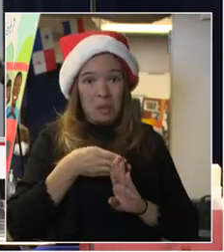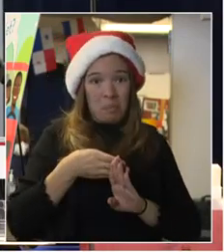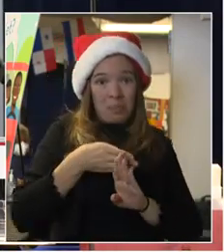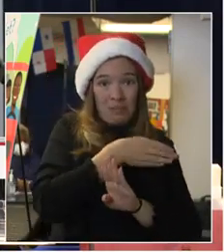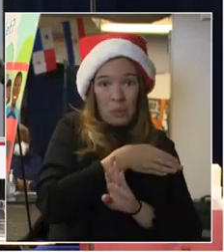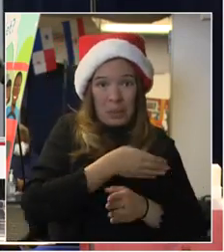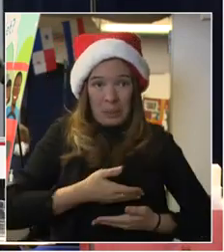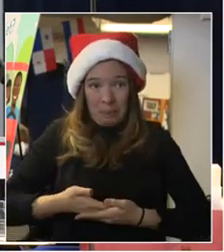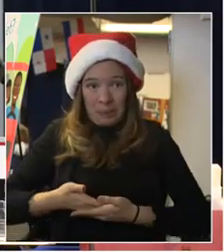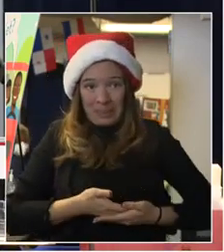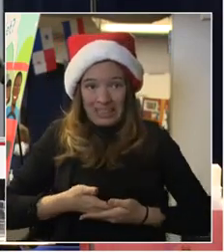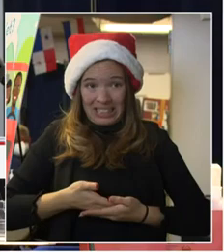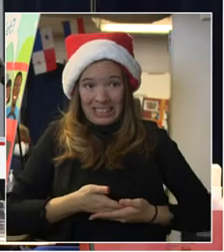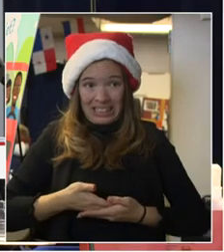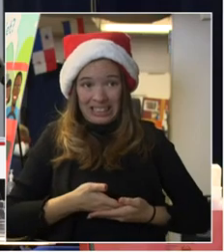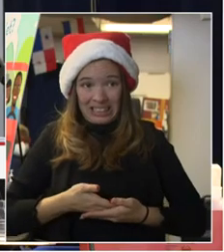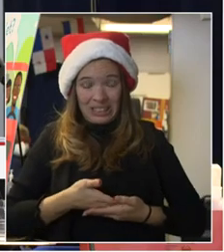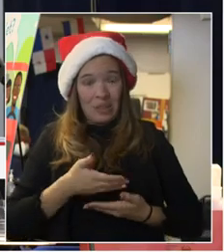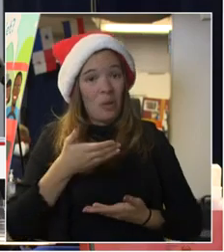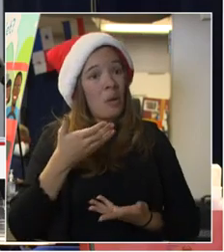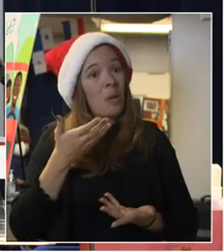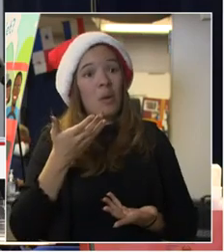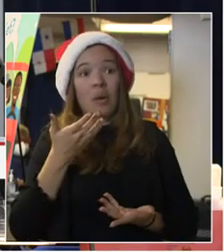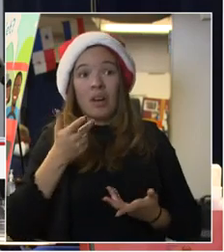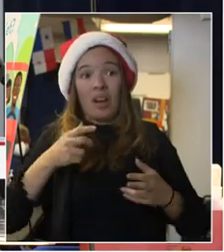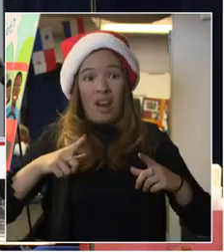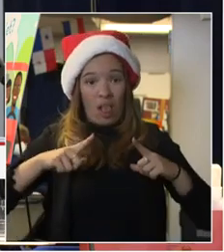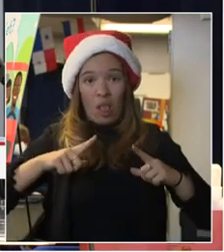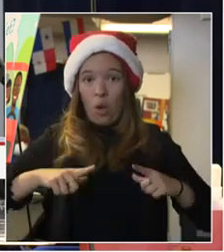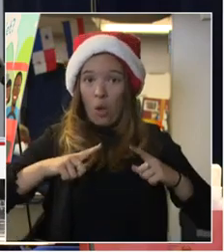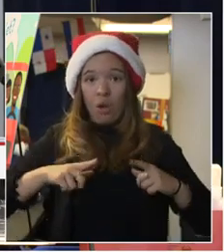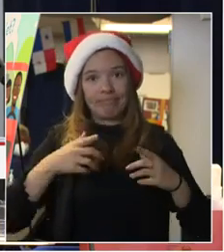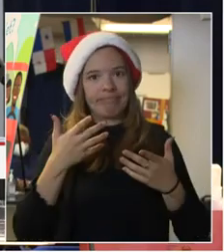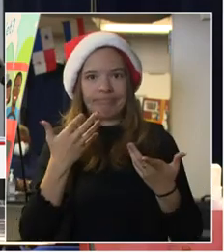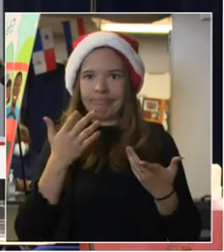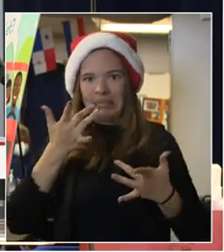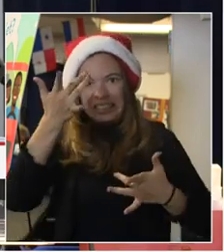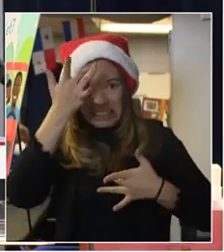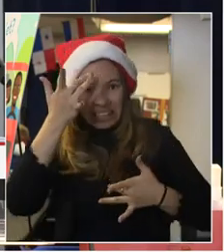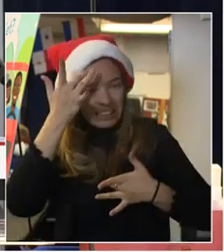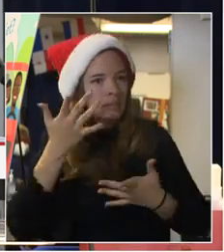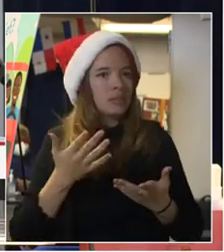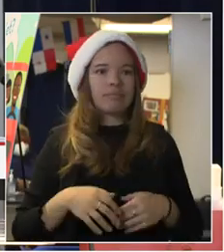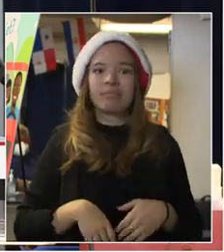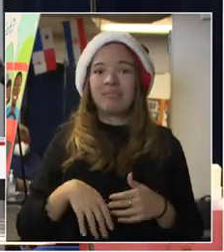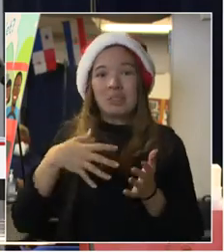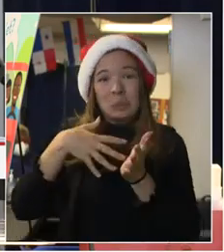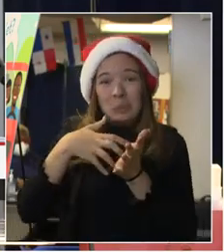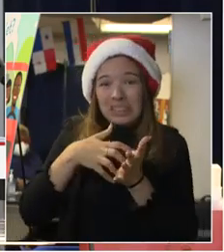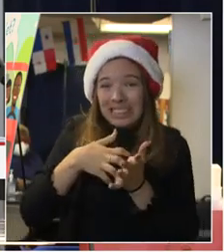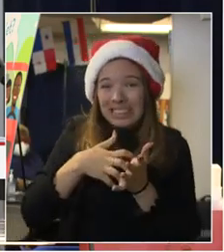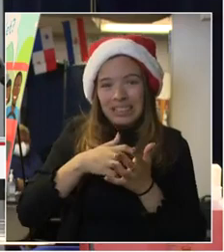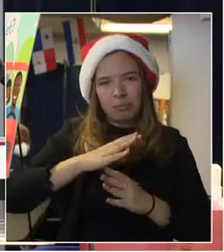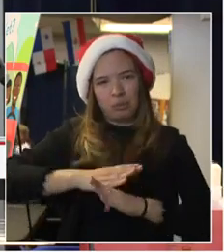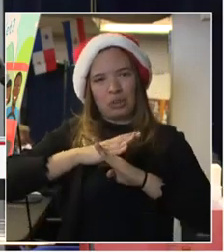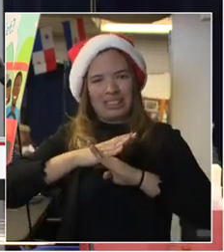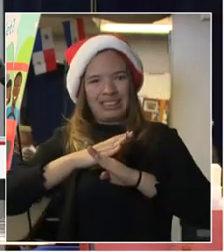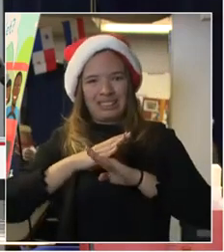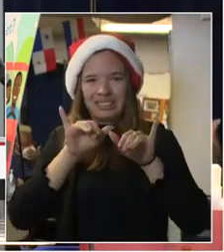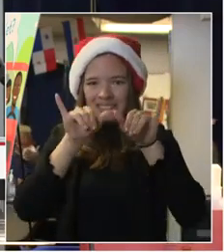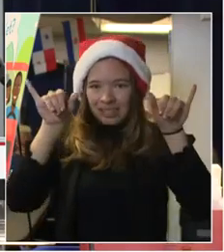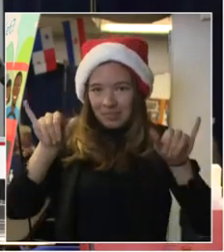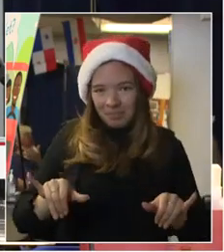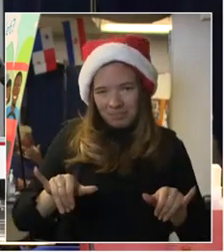those with chronic lung diseases or suppressed immune systems. Once